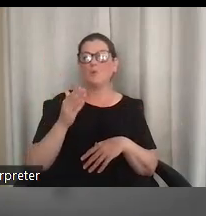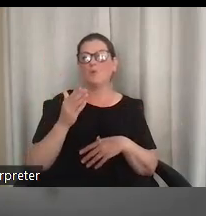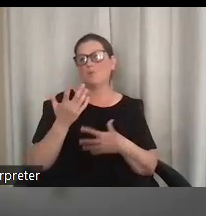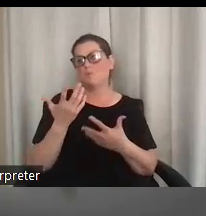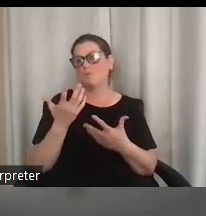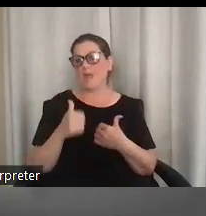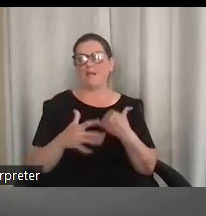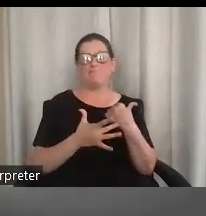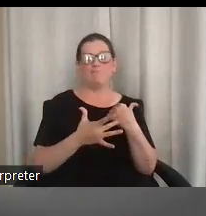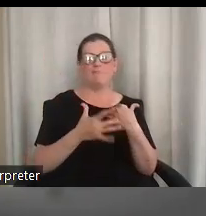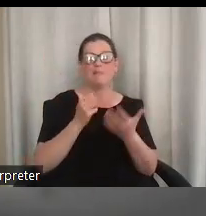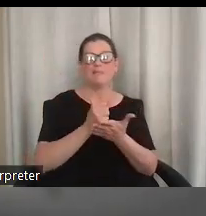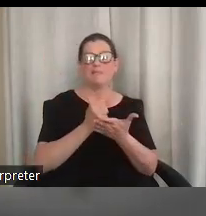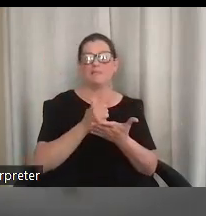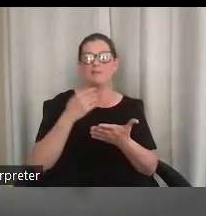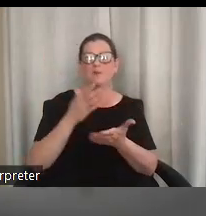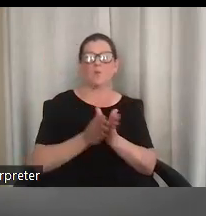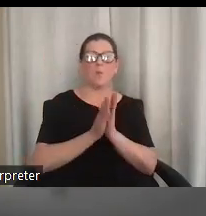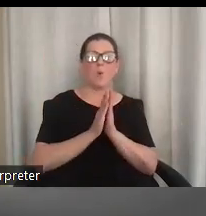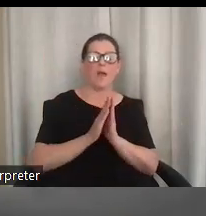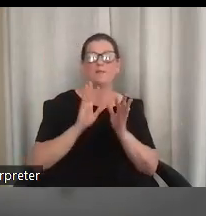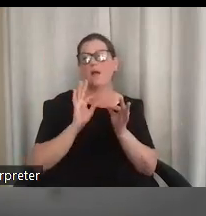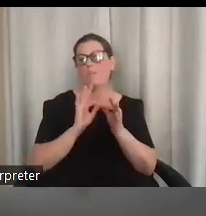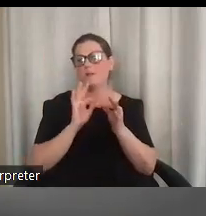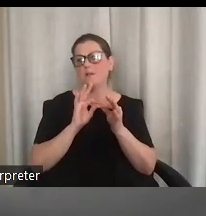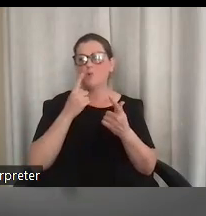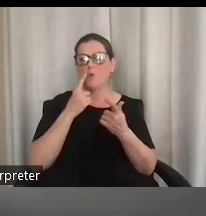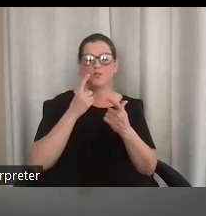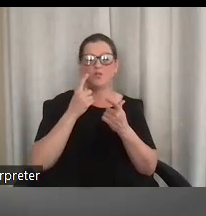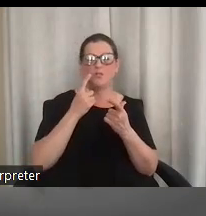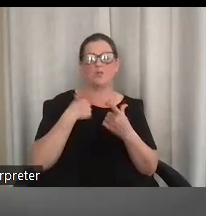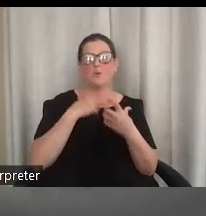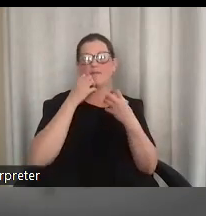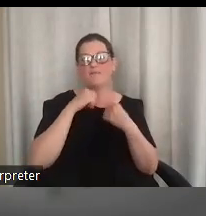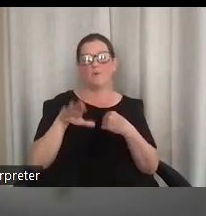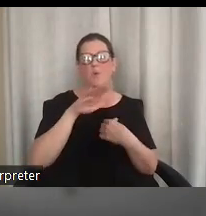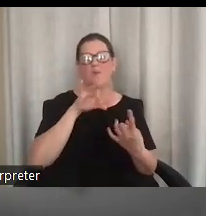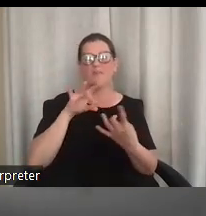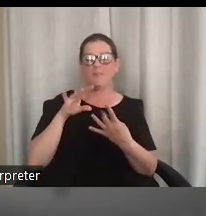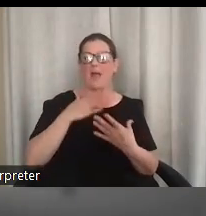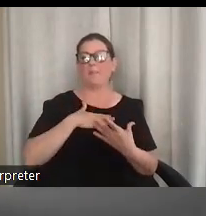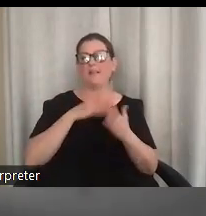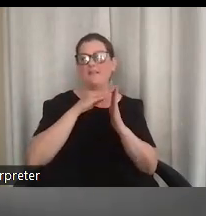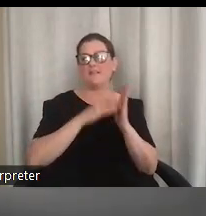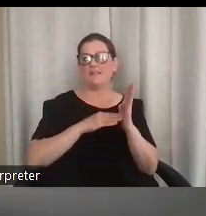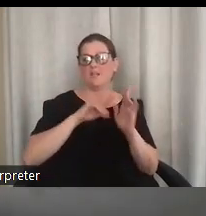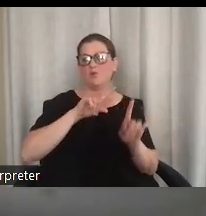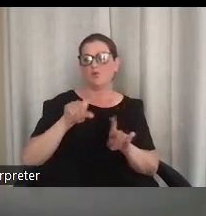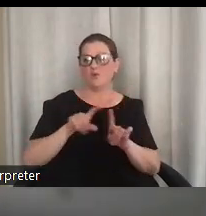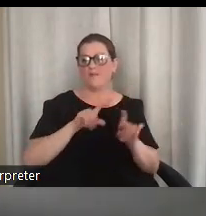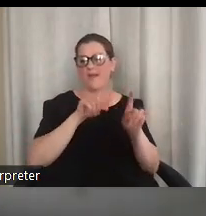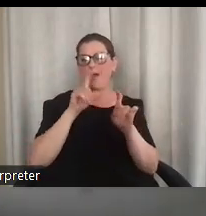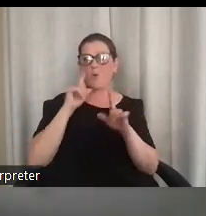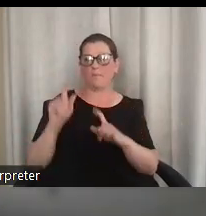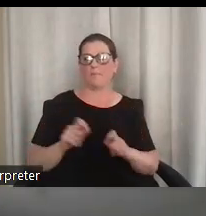any technical assistance requests, comments, or questions. And we value your feedback. So please take a moment to complete the survey that will pop